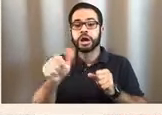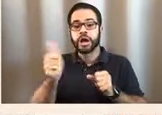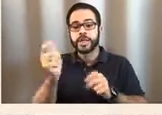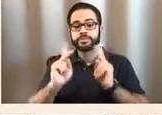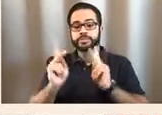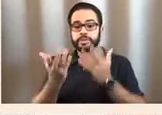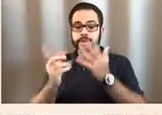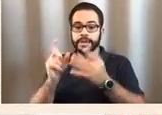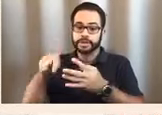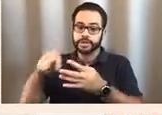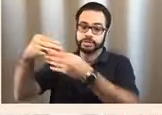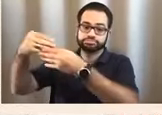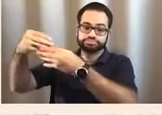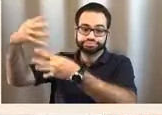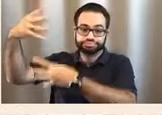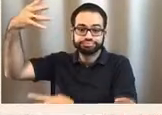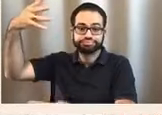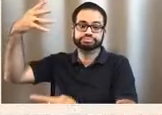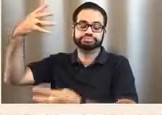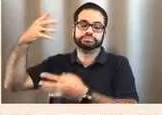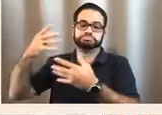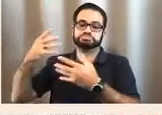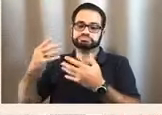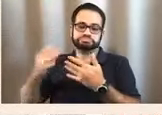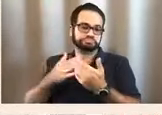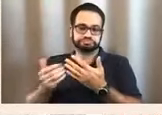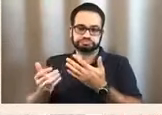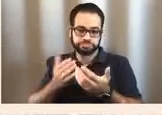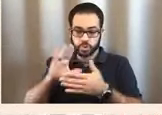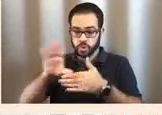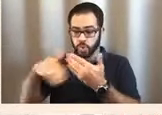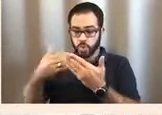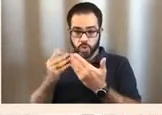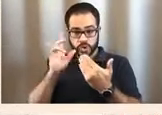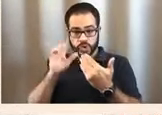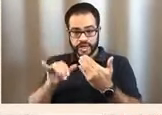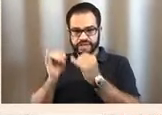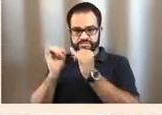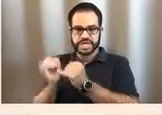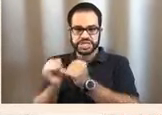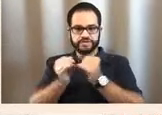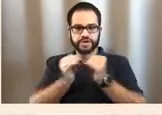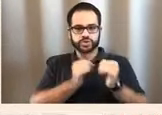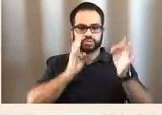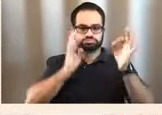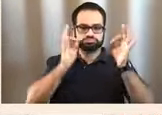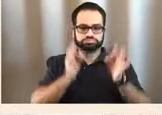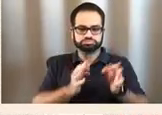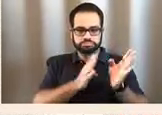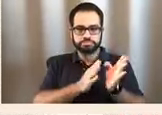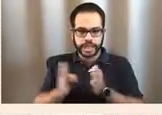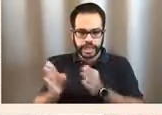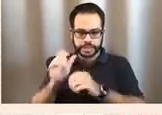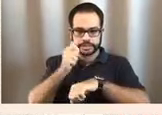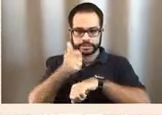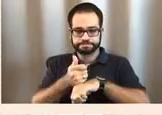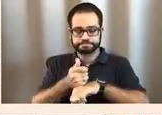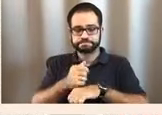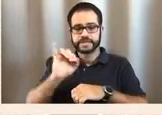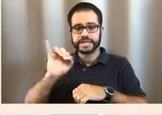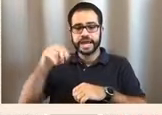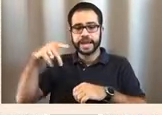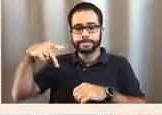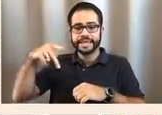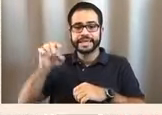whole host of services, and all of that is individually determined. An individual plan for employment that